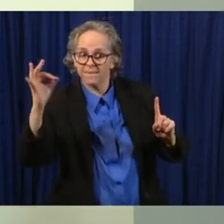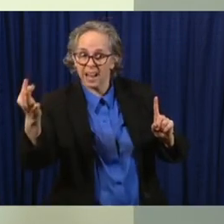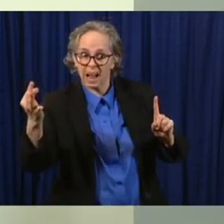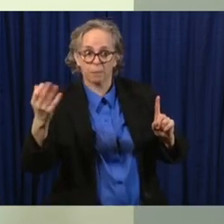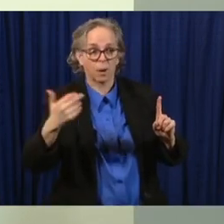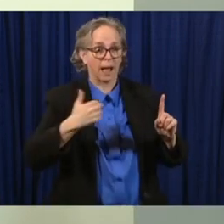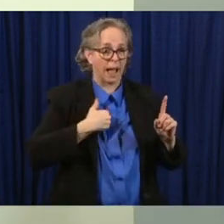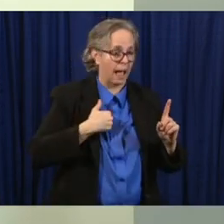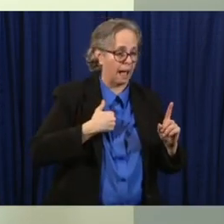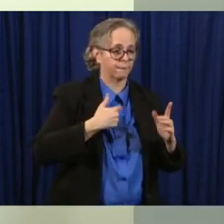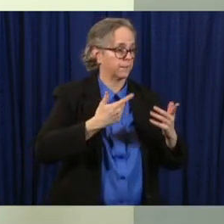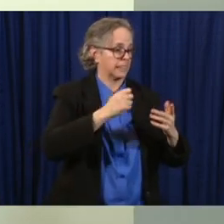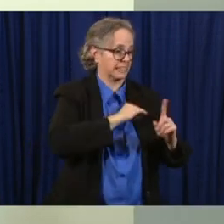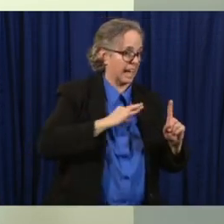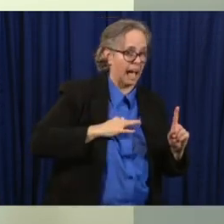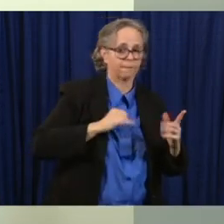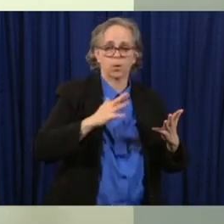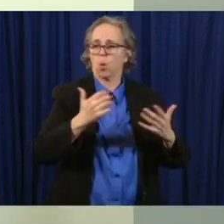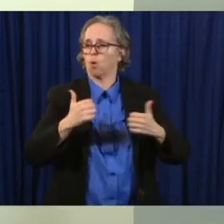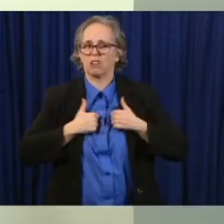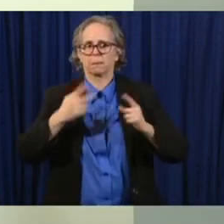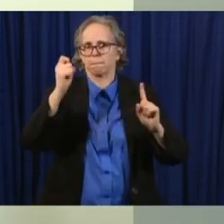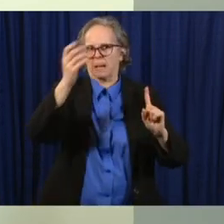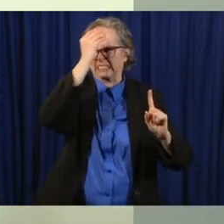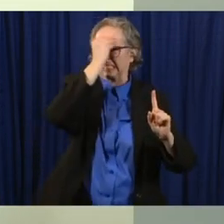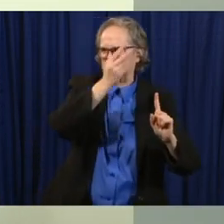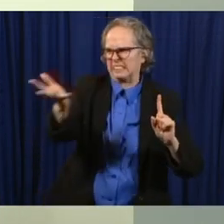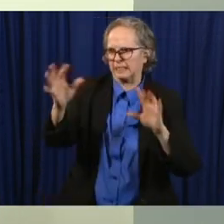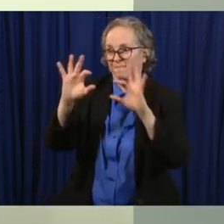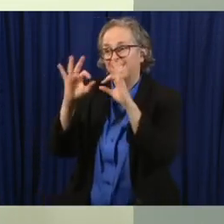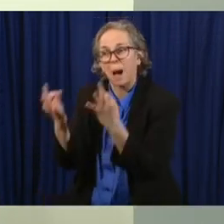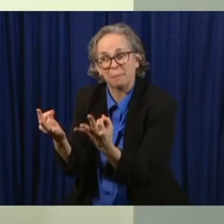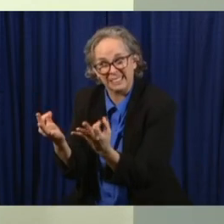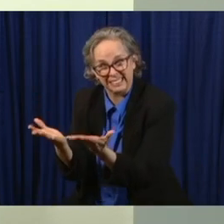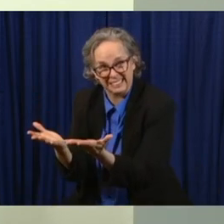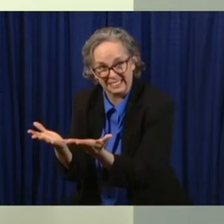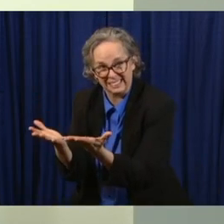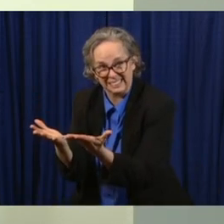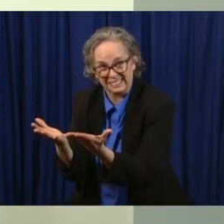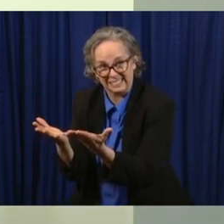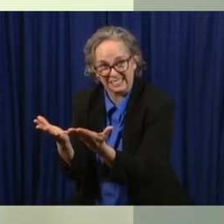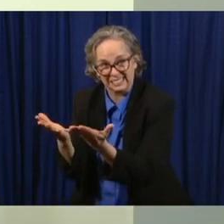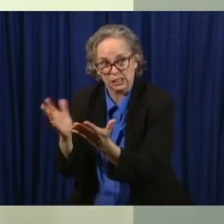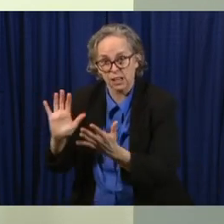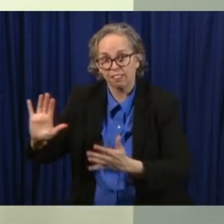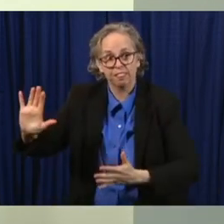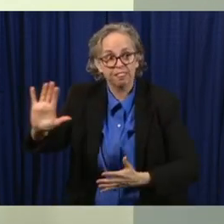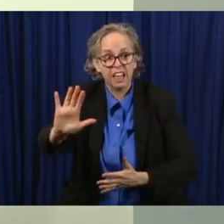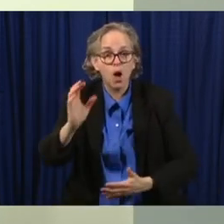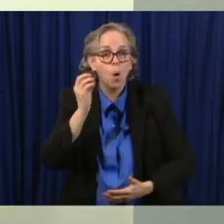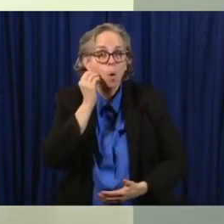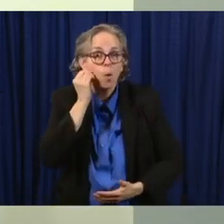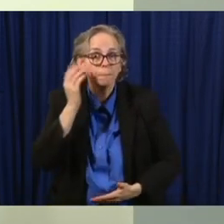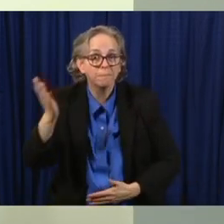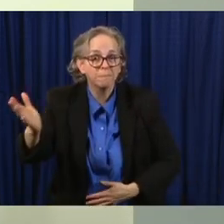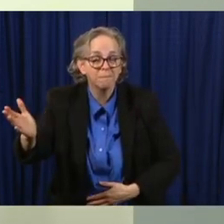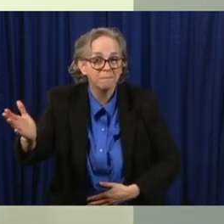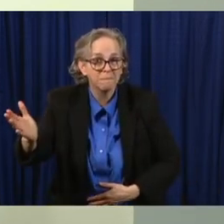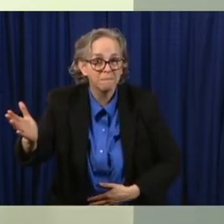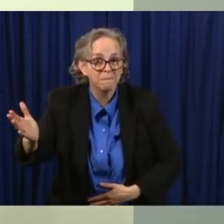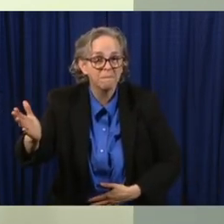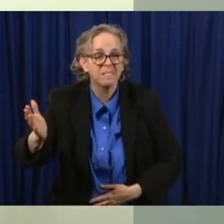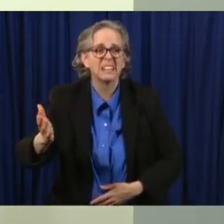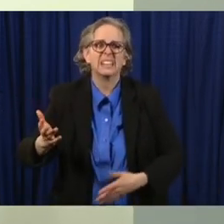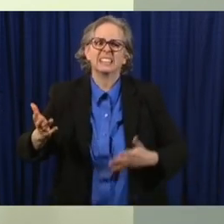lives there, because this is, again, someone's home. And I think that's very vitally important because we are